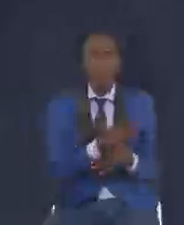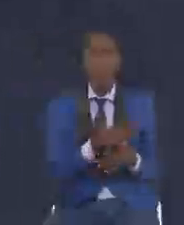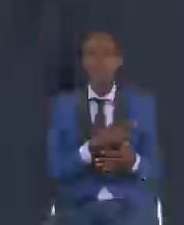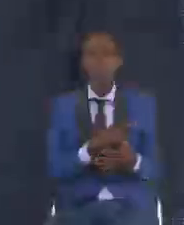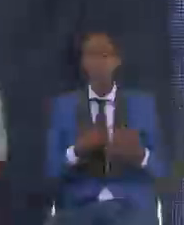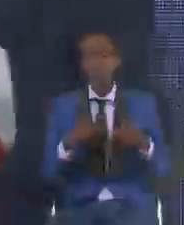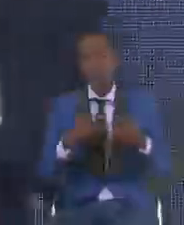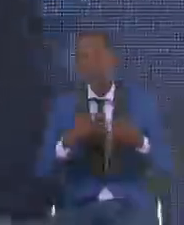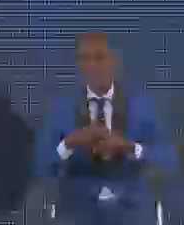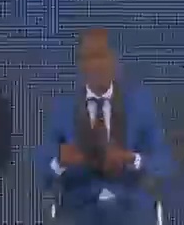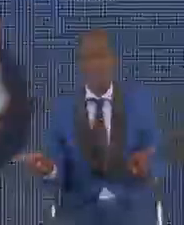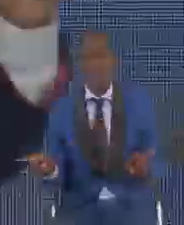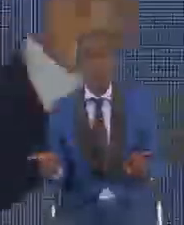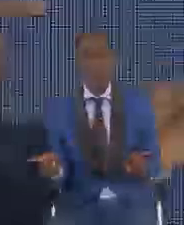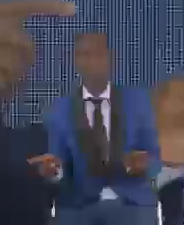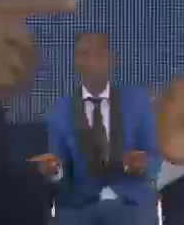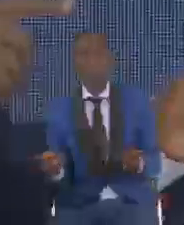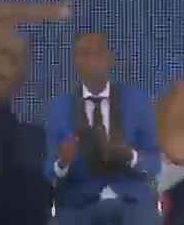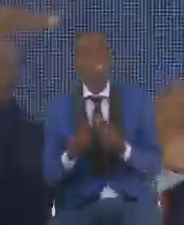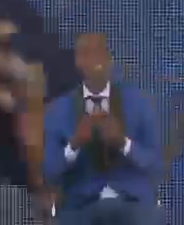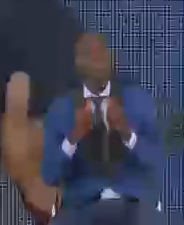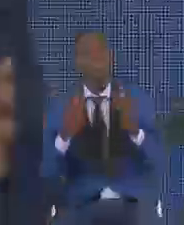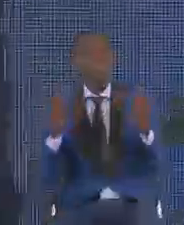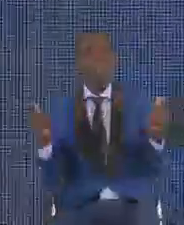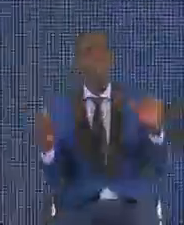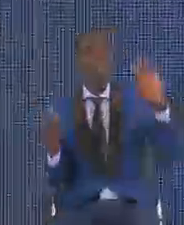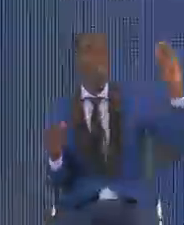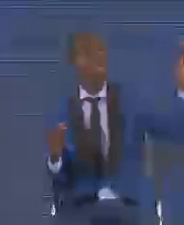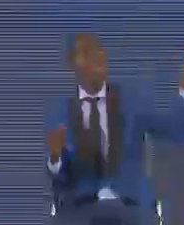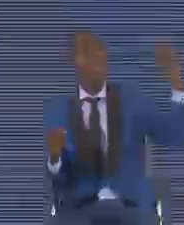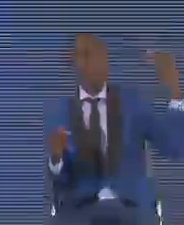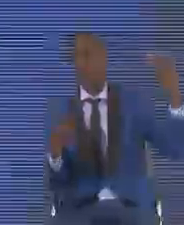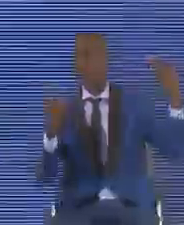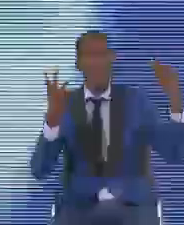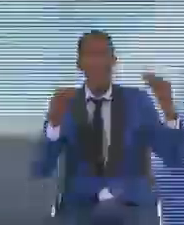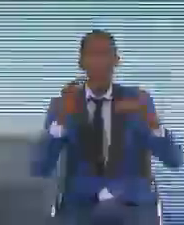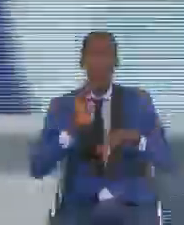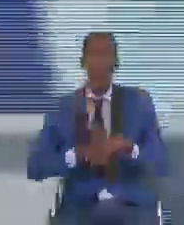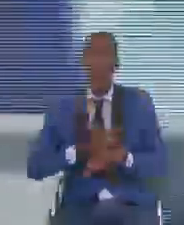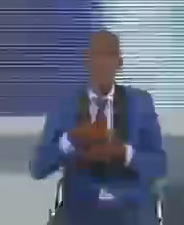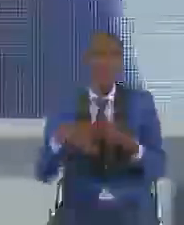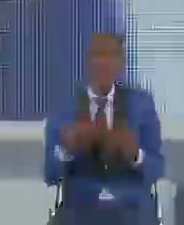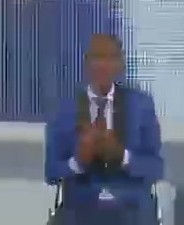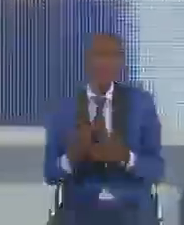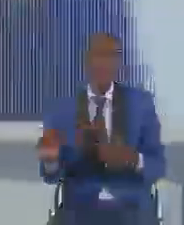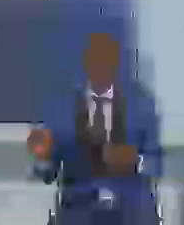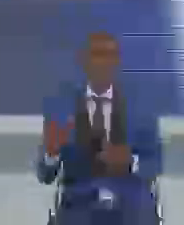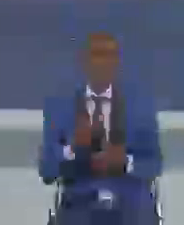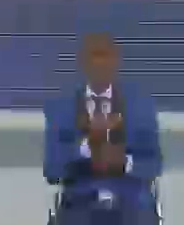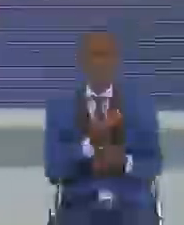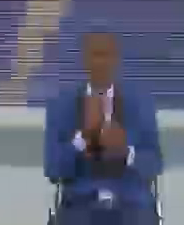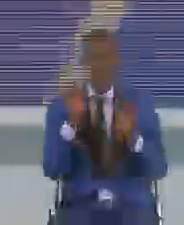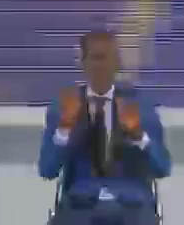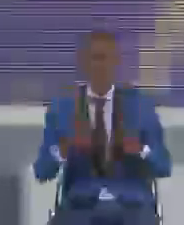disposition, great grace was upon them all. Can I tell